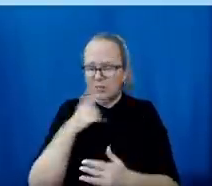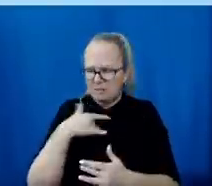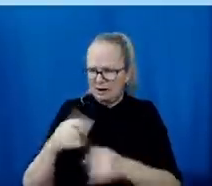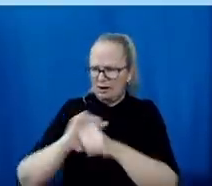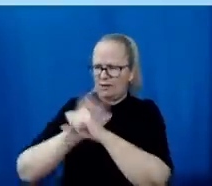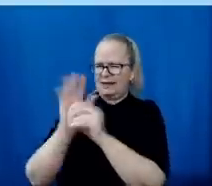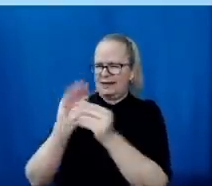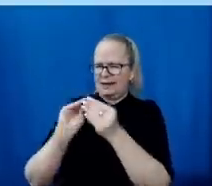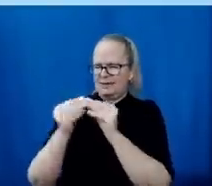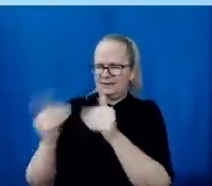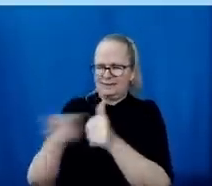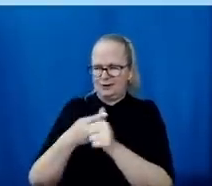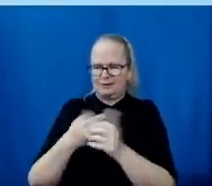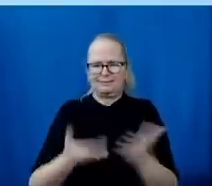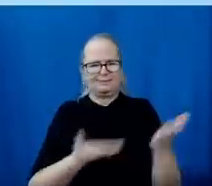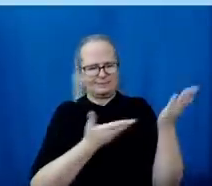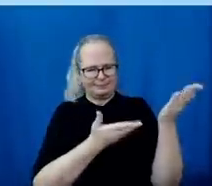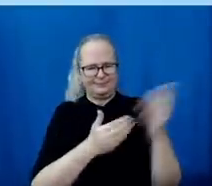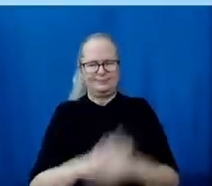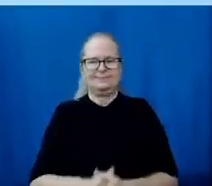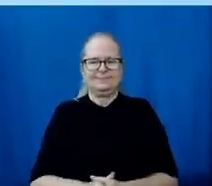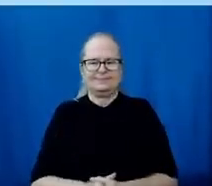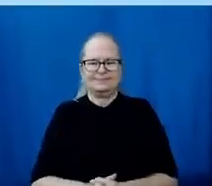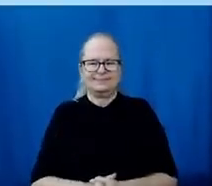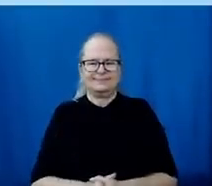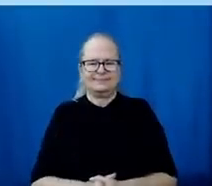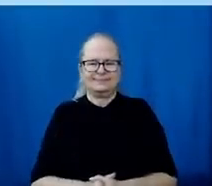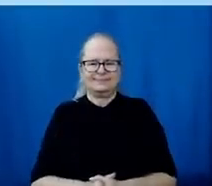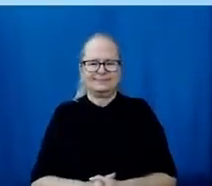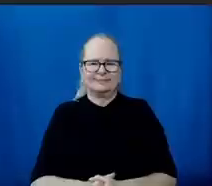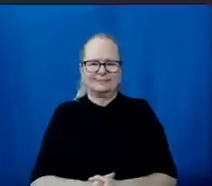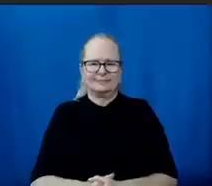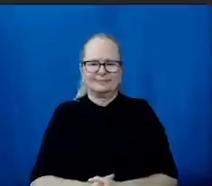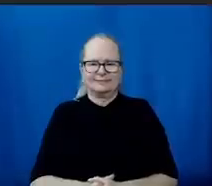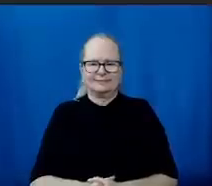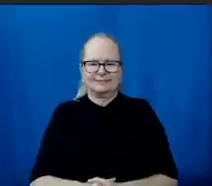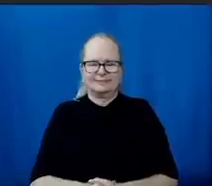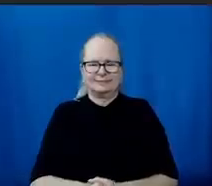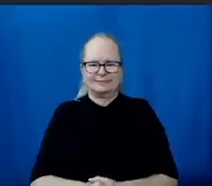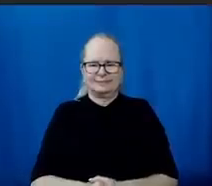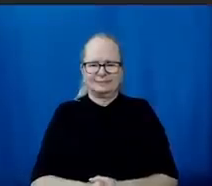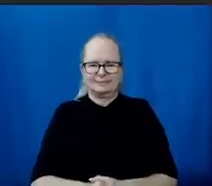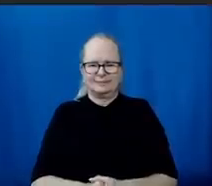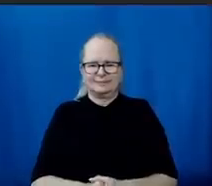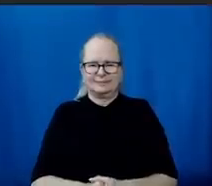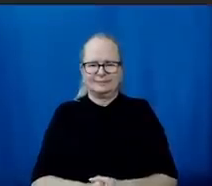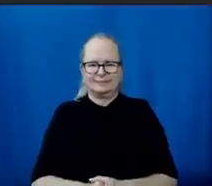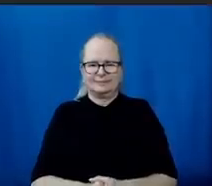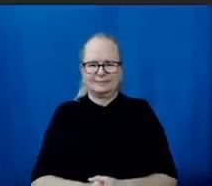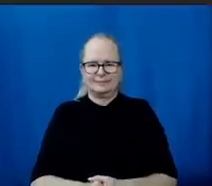we will start things off with an update on the COVID-19 situation in our province.